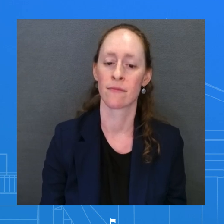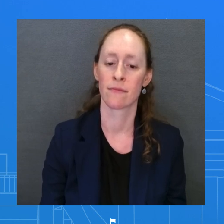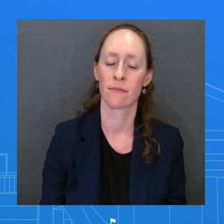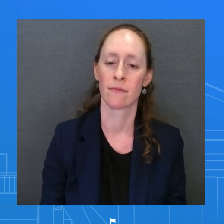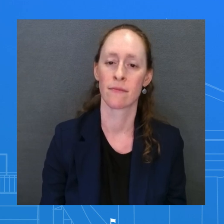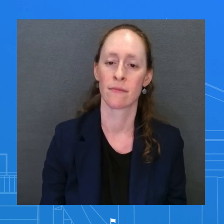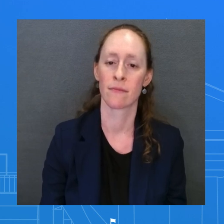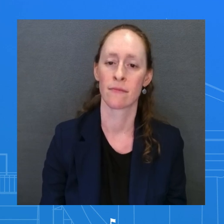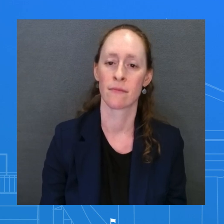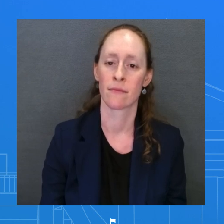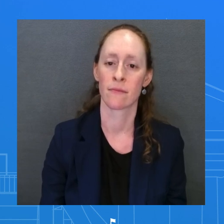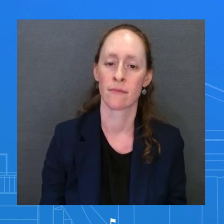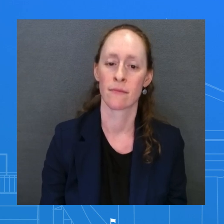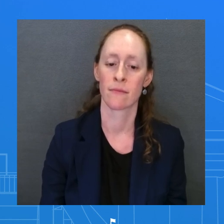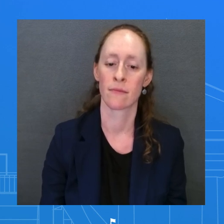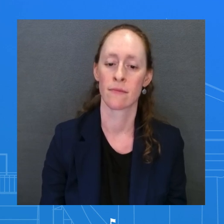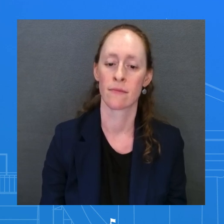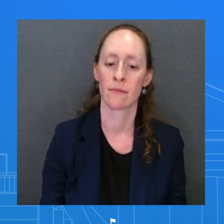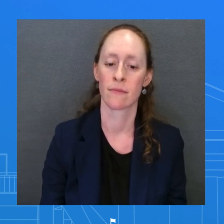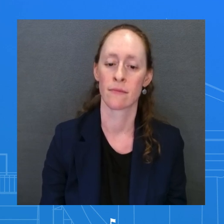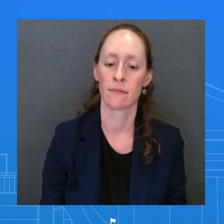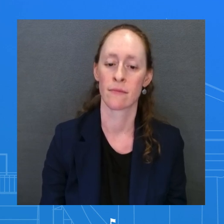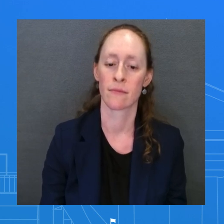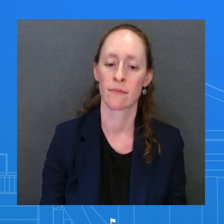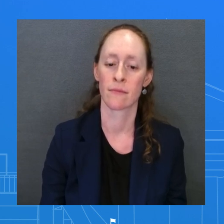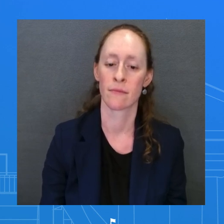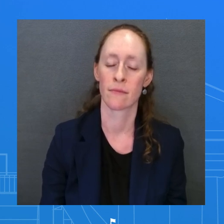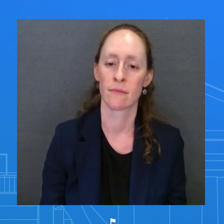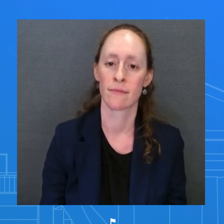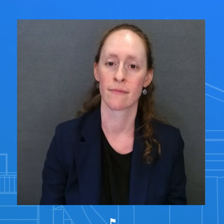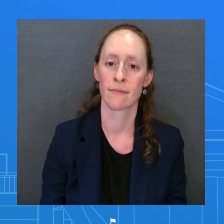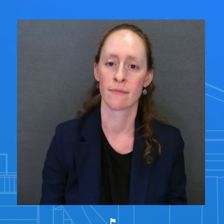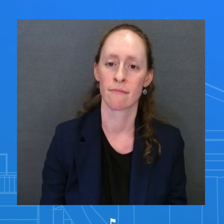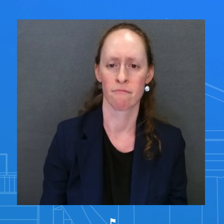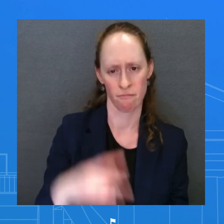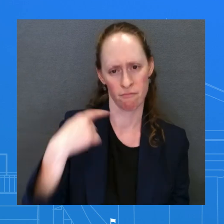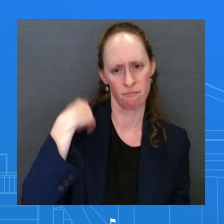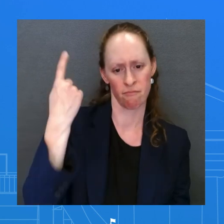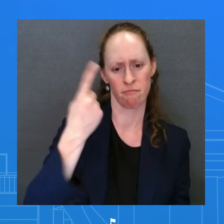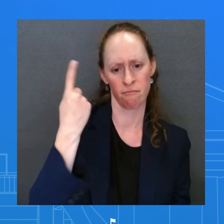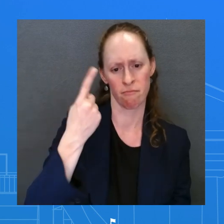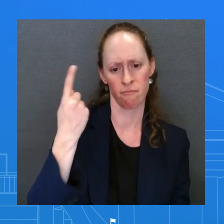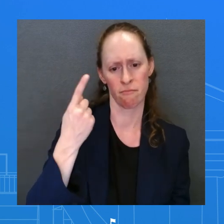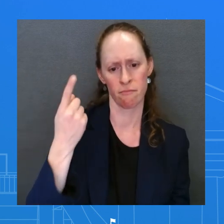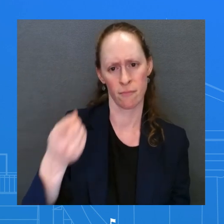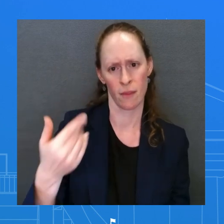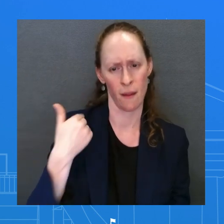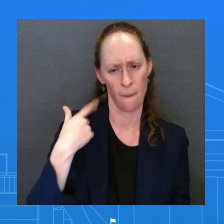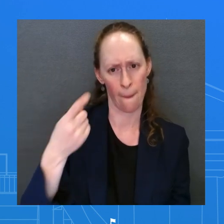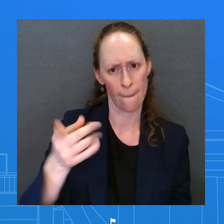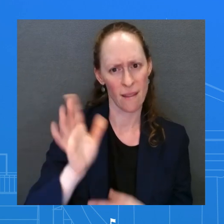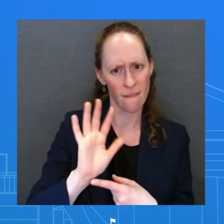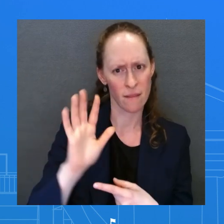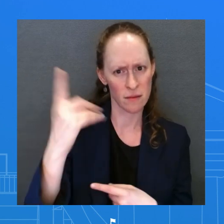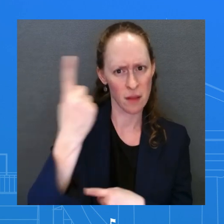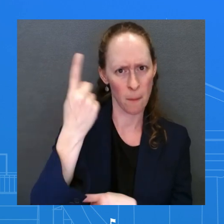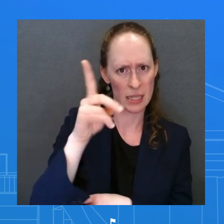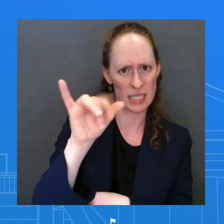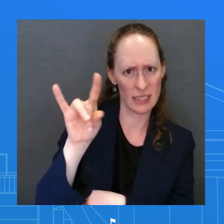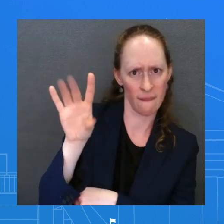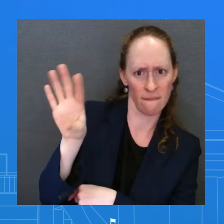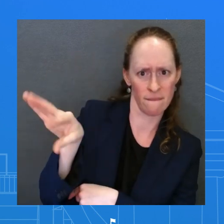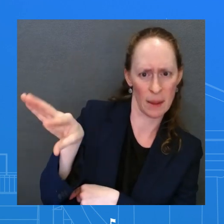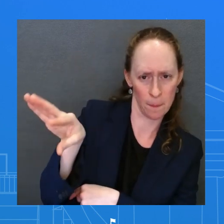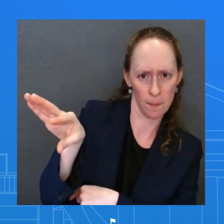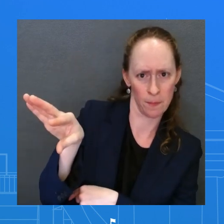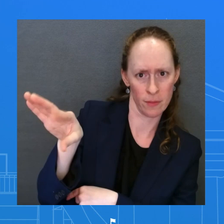is video of the president signing this executive order today, because we were wondering. I believe there was digital content taken from the president signing this order,